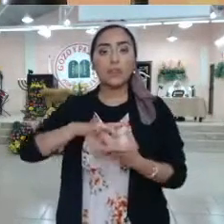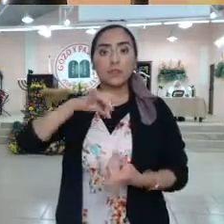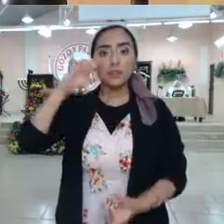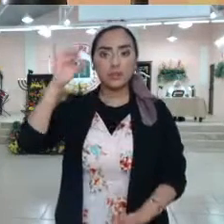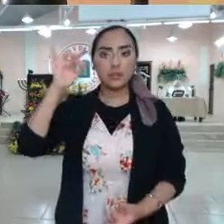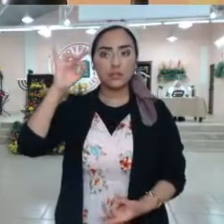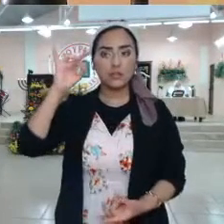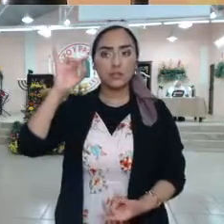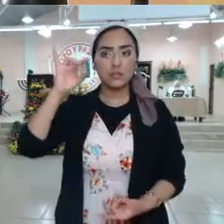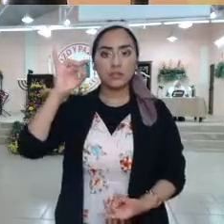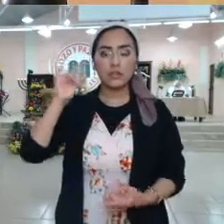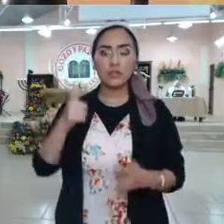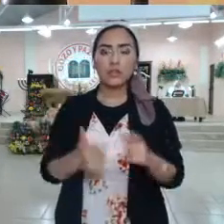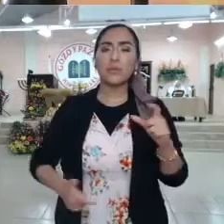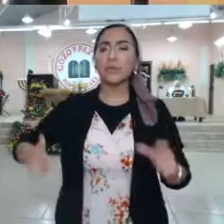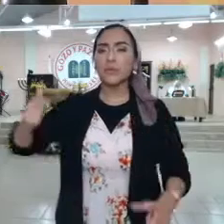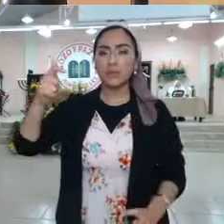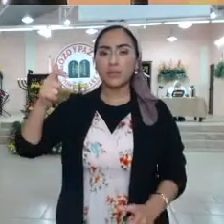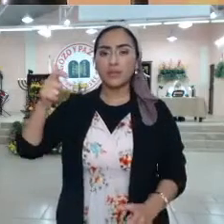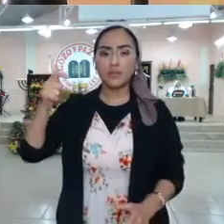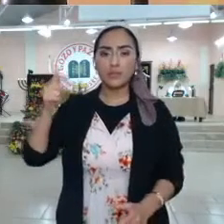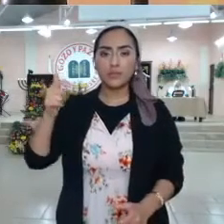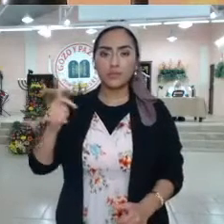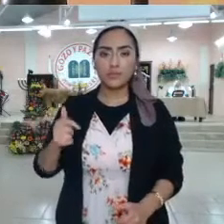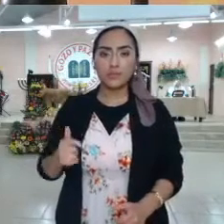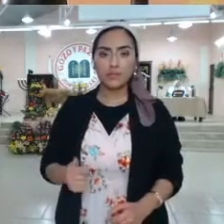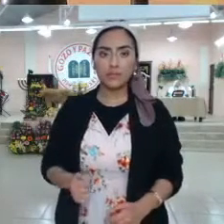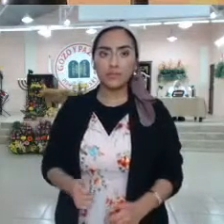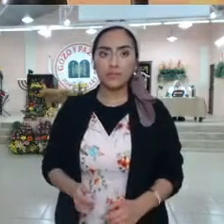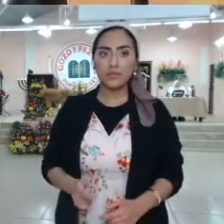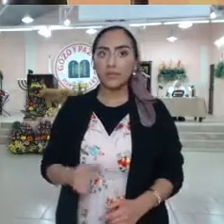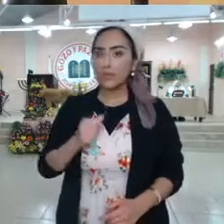The soul is huge.